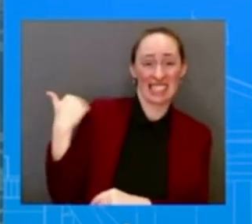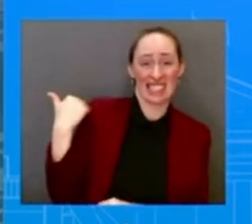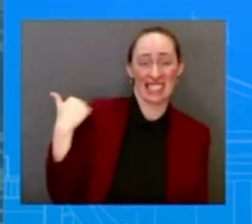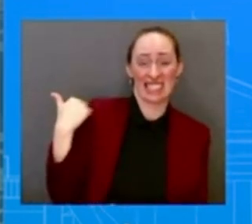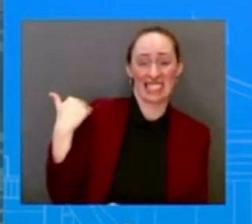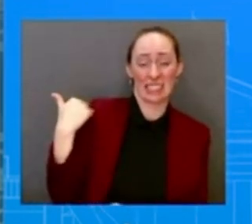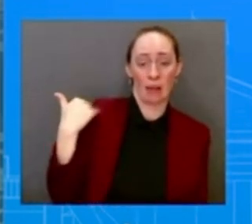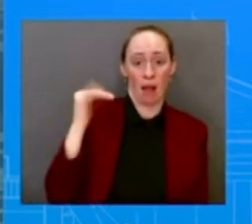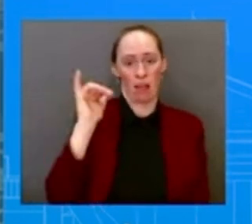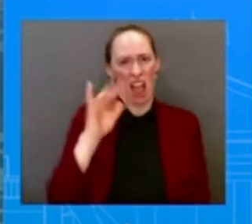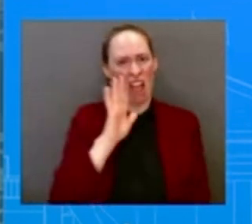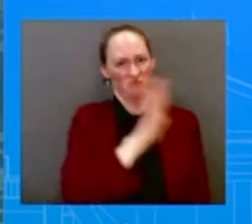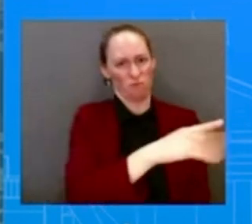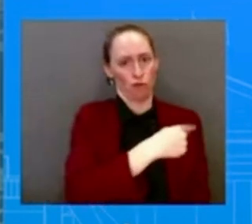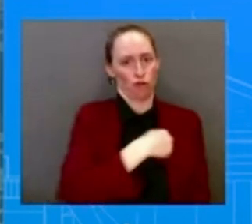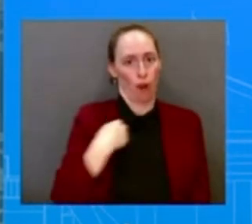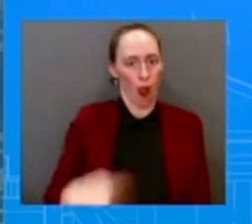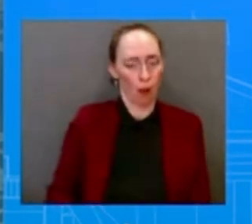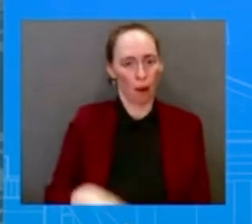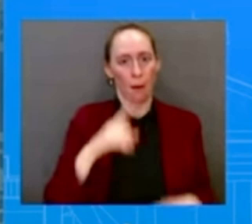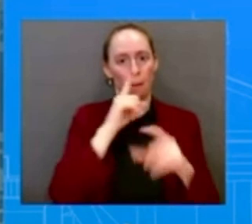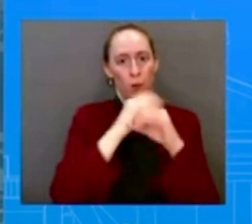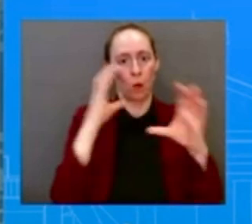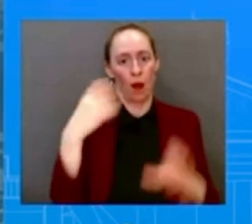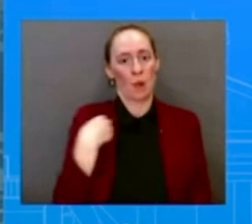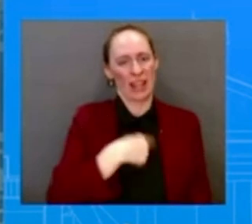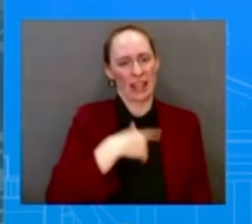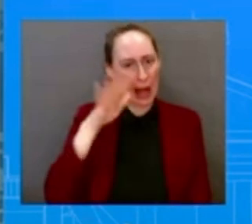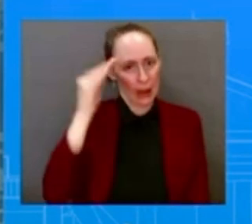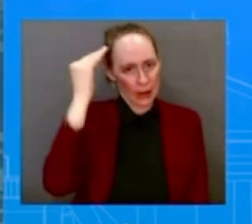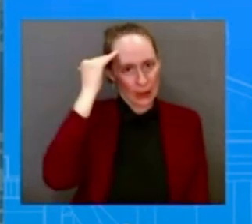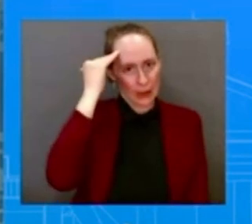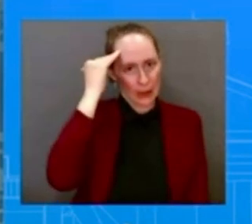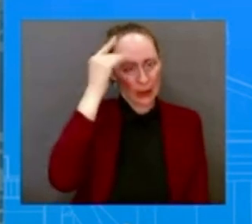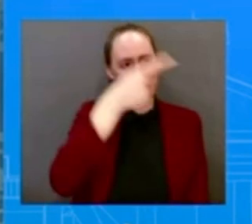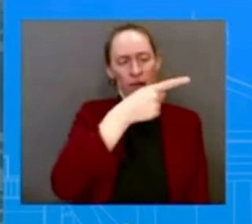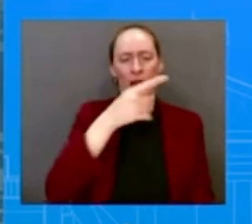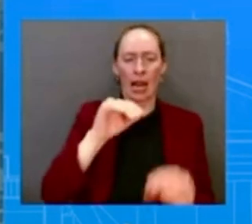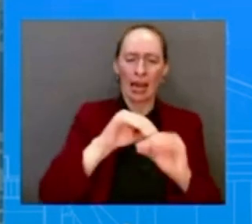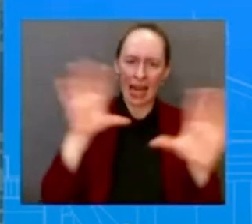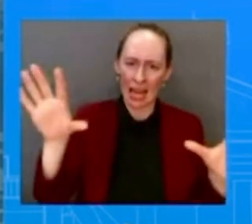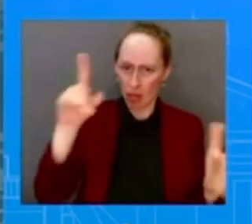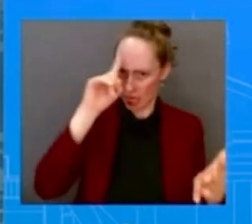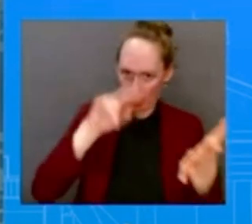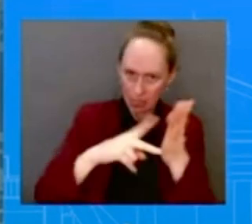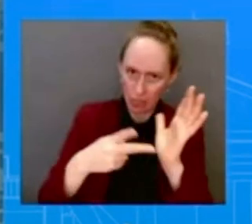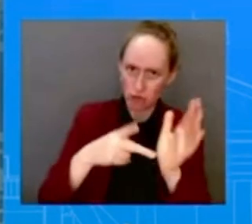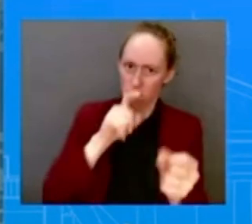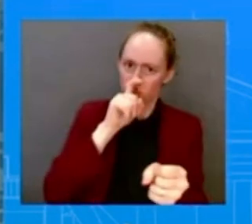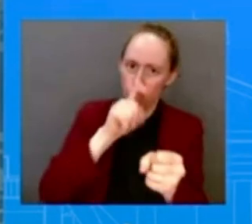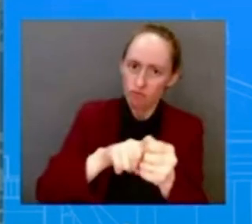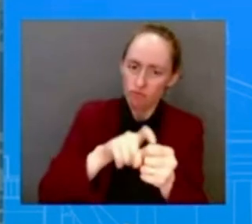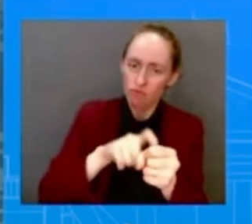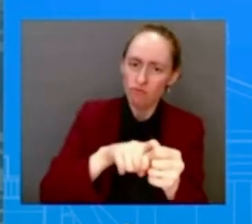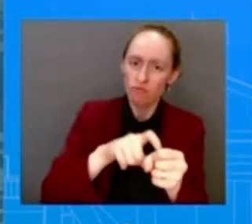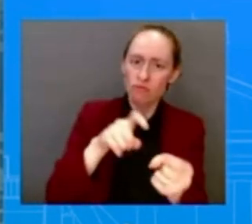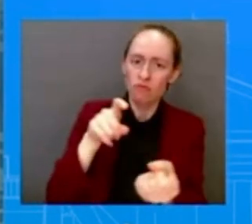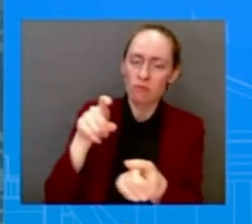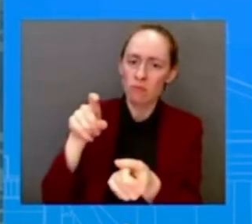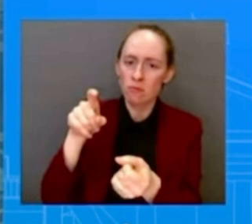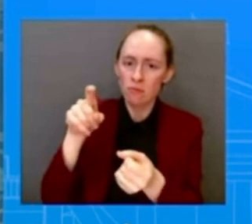asset and capable of surveillance over sensitive military sites, and that it had self-propulsion and maneuver